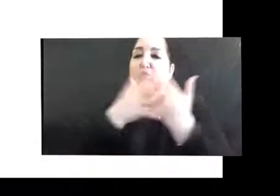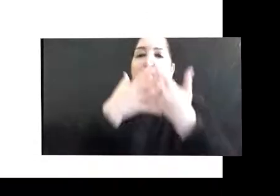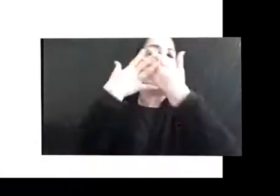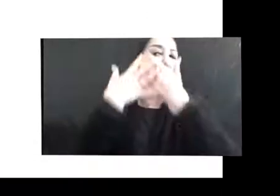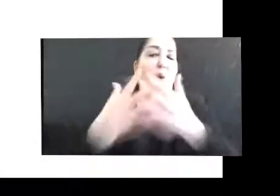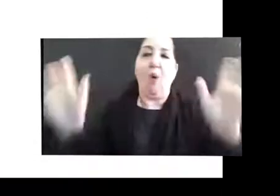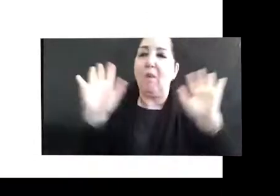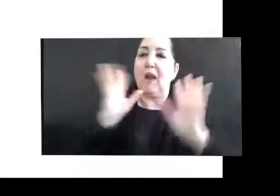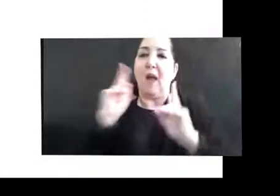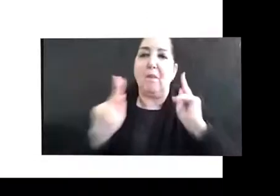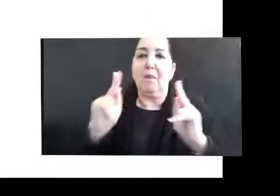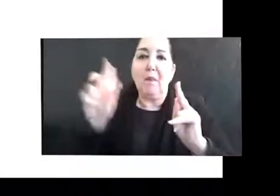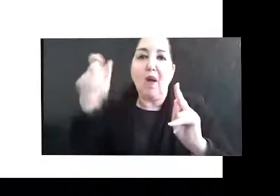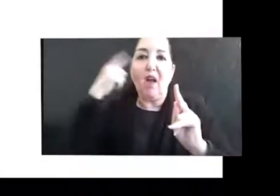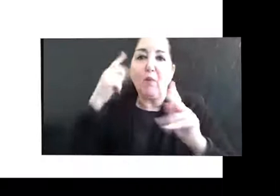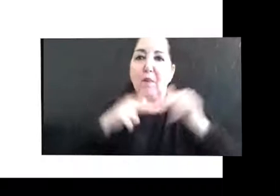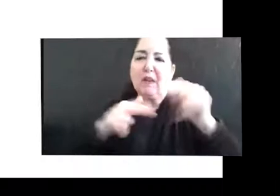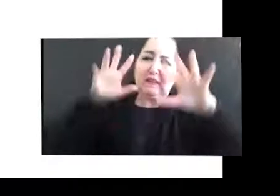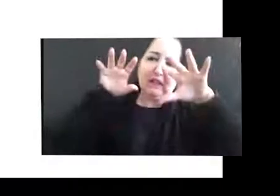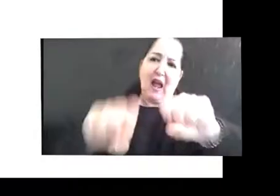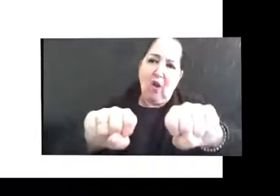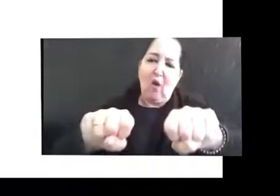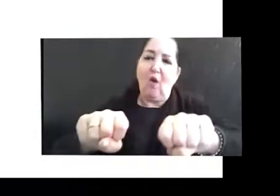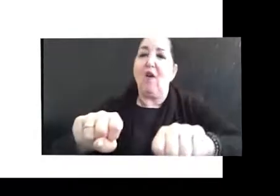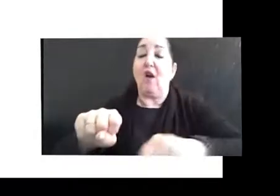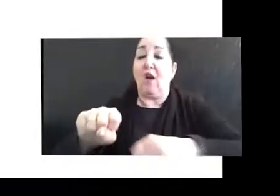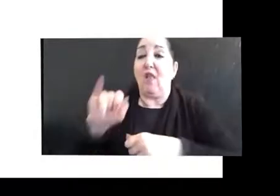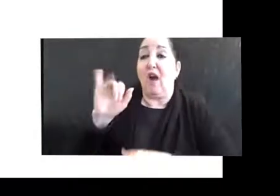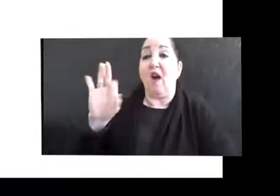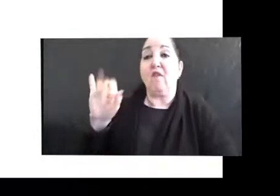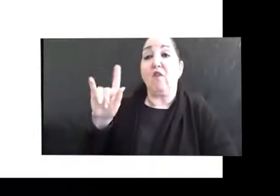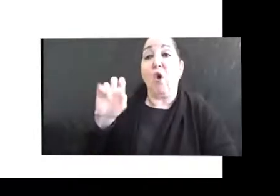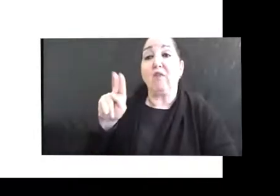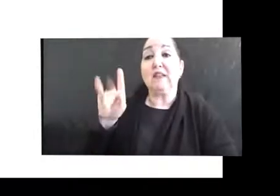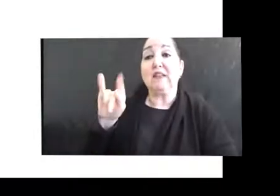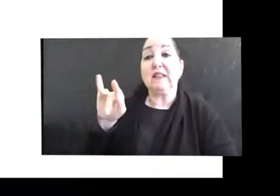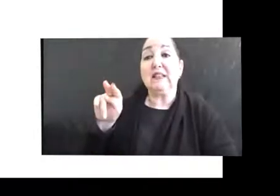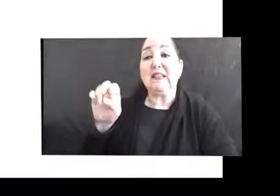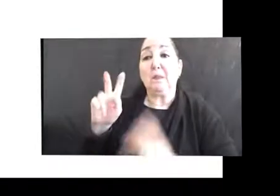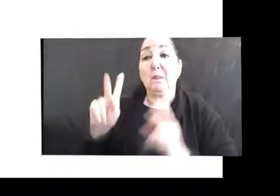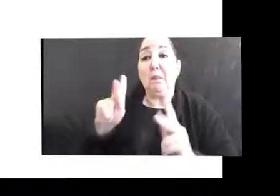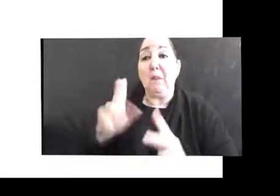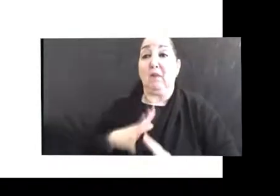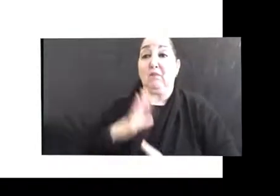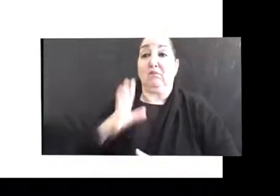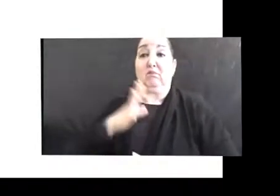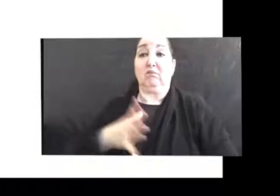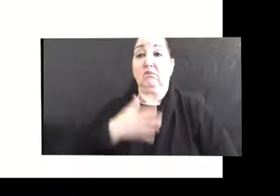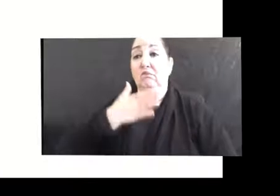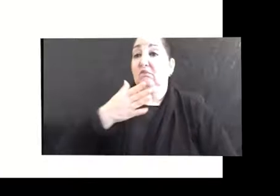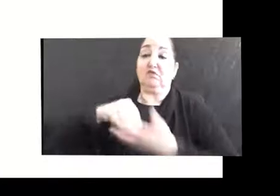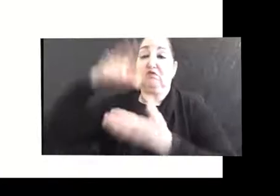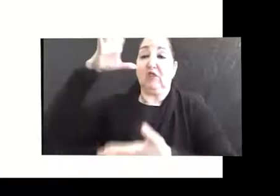the prisons are flung open, people take over government buildings. The Florentine elite at the time had left the town.